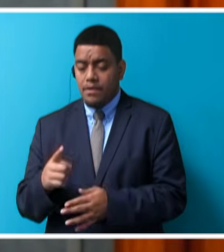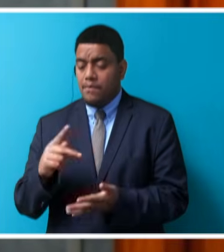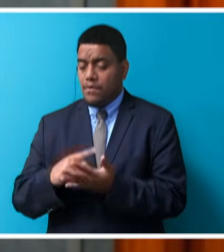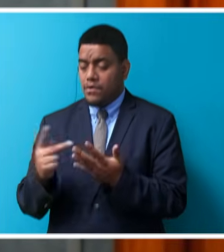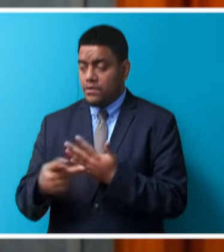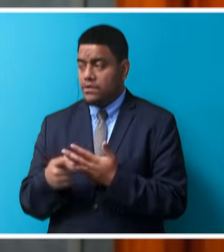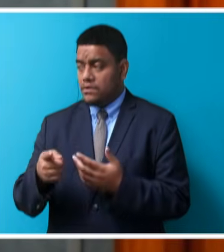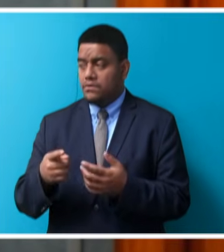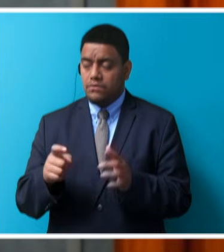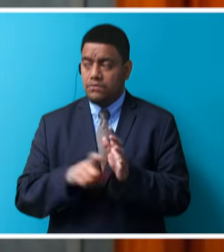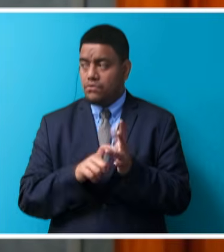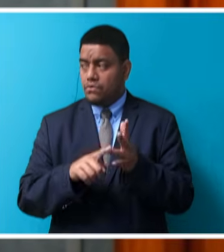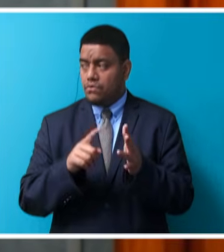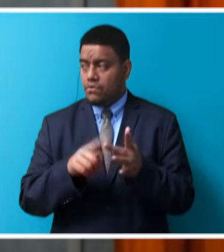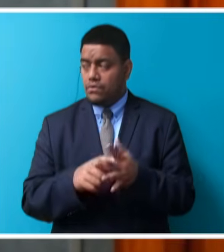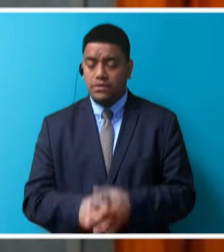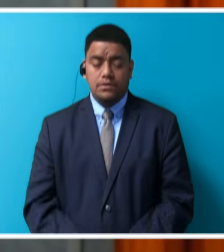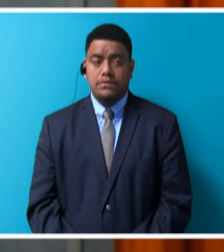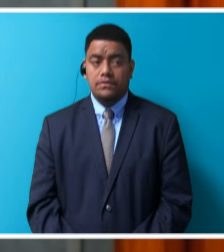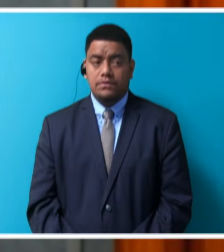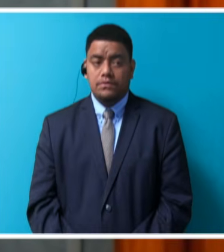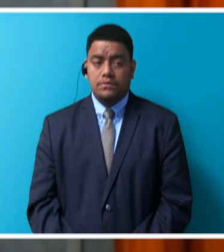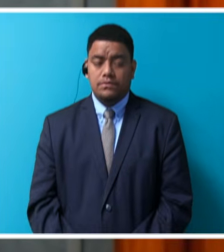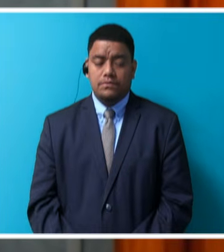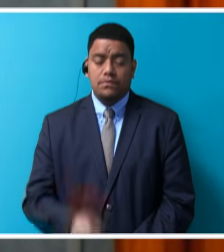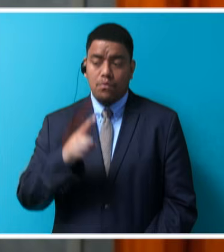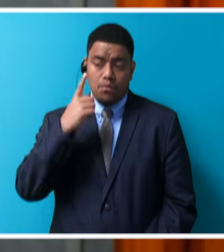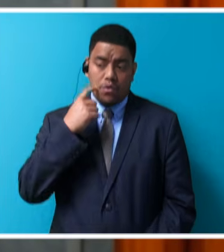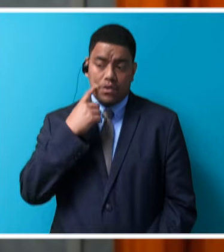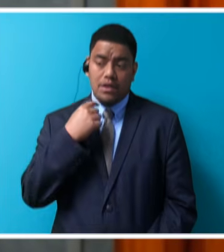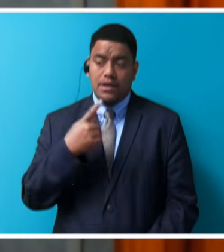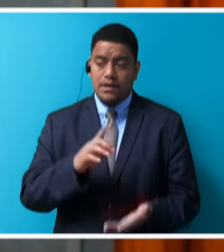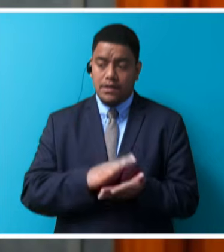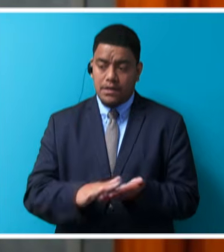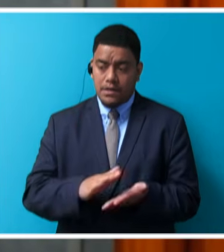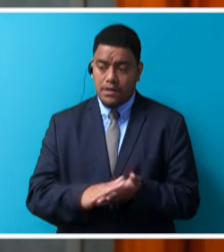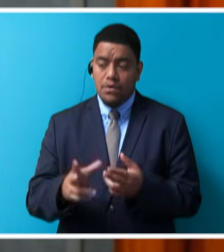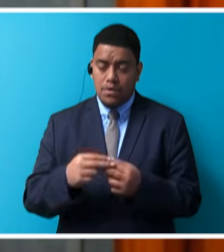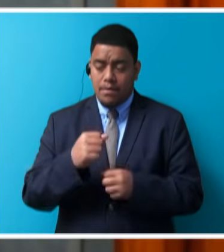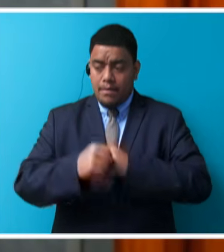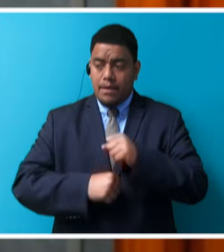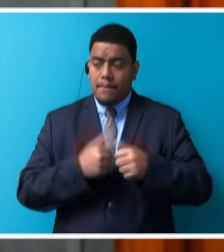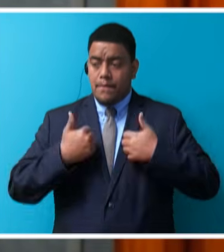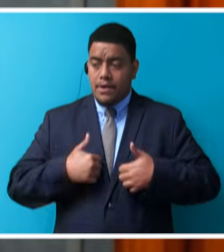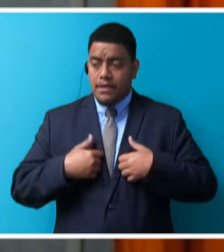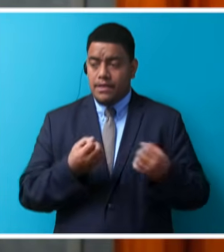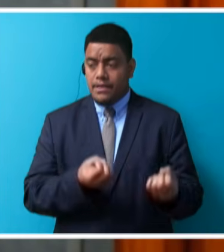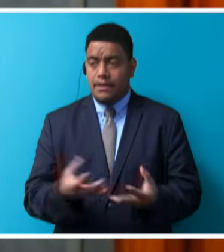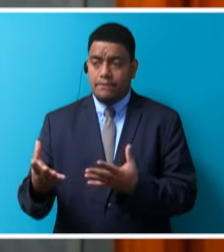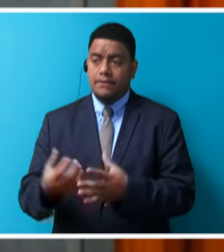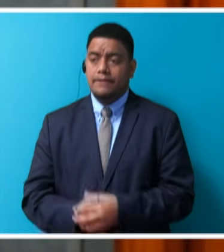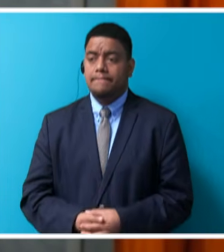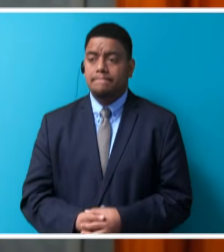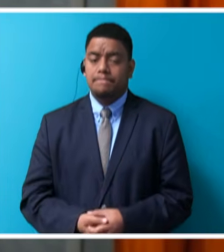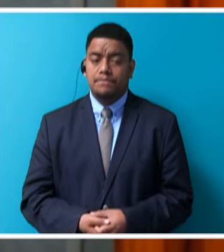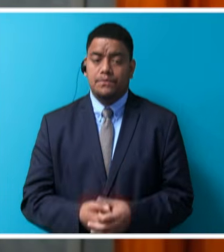as ROI, CAF, self-help, rural housing, water, and sanitation will become practical delivery instruments